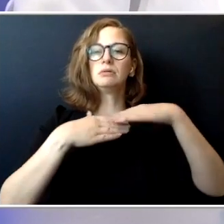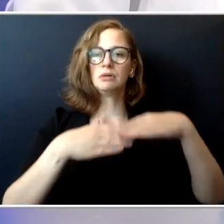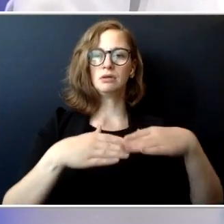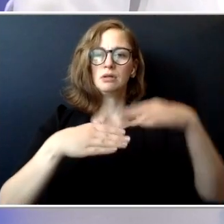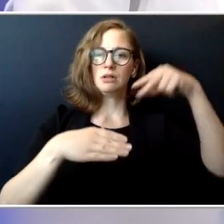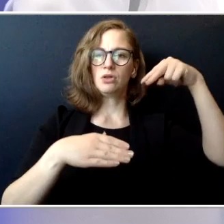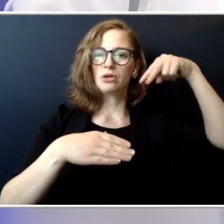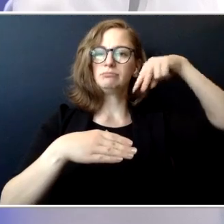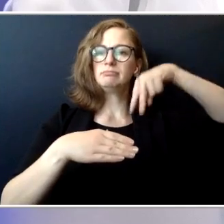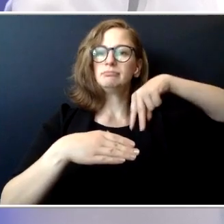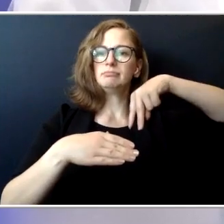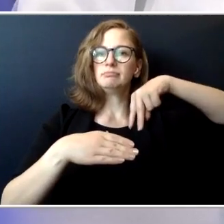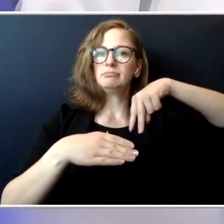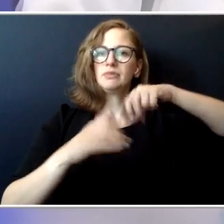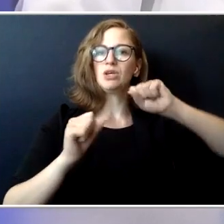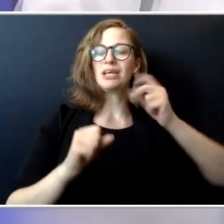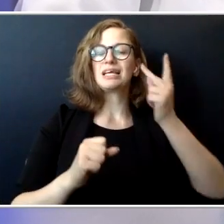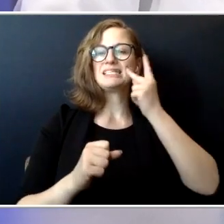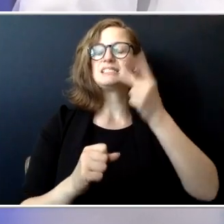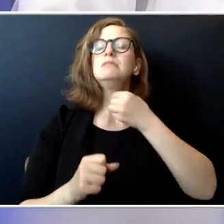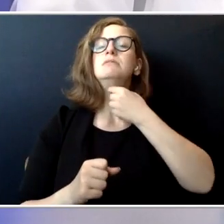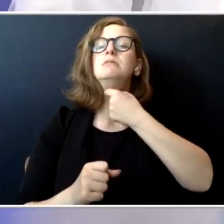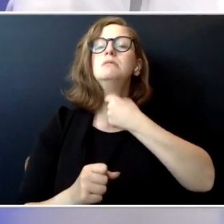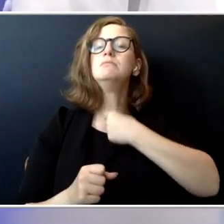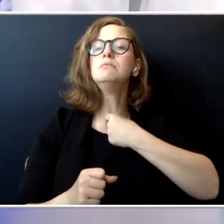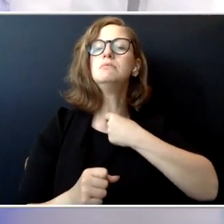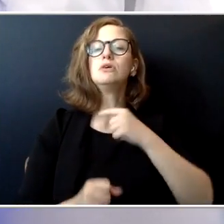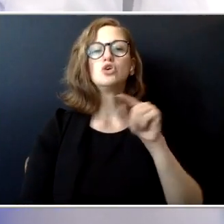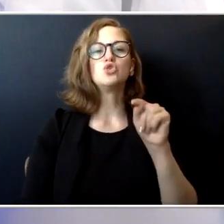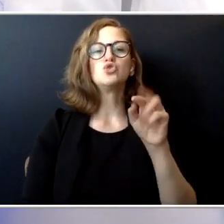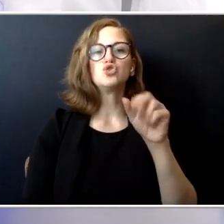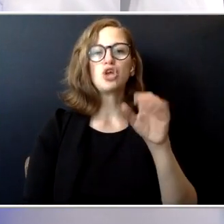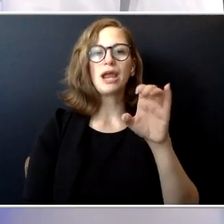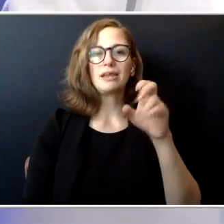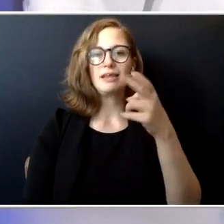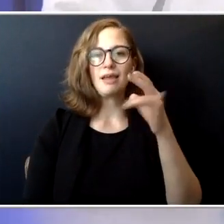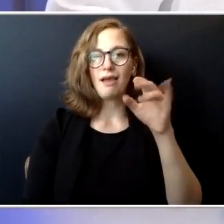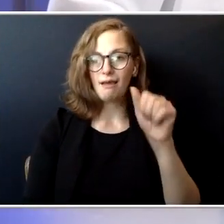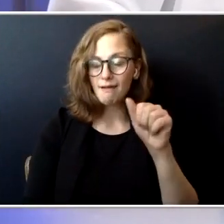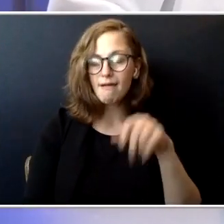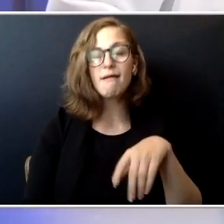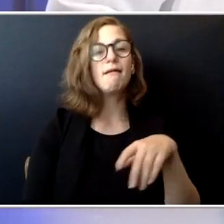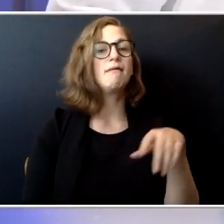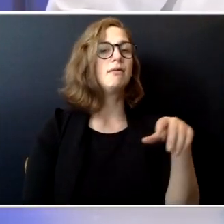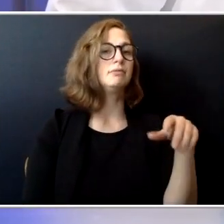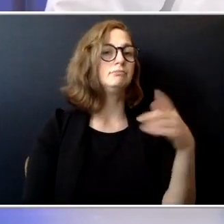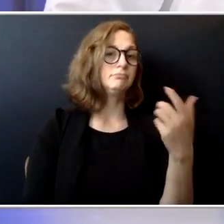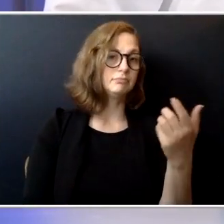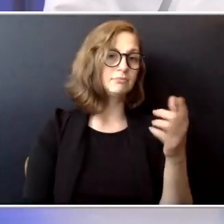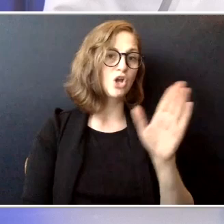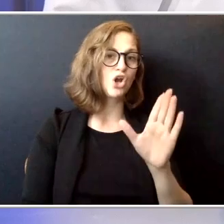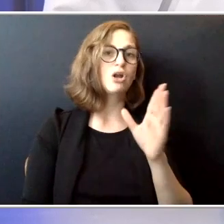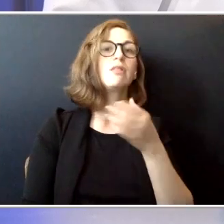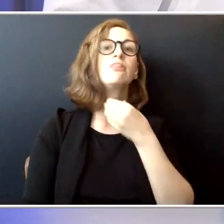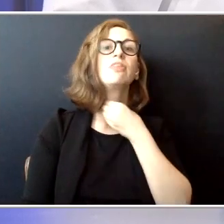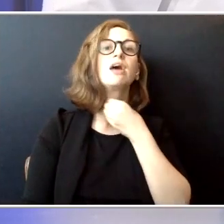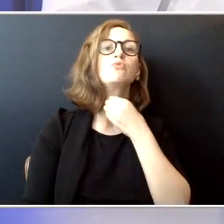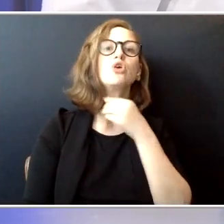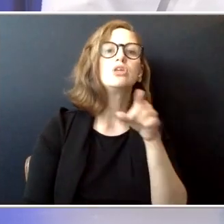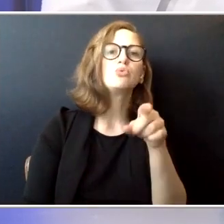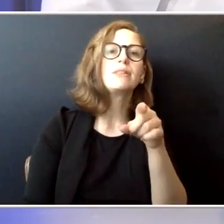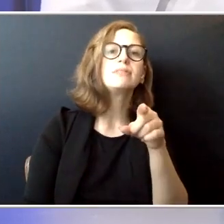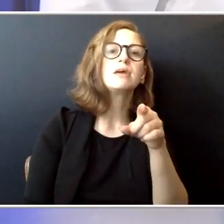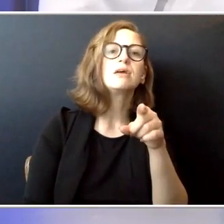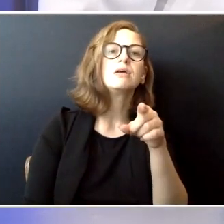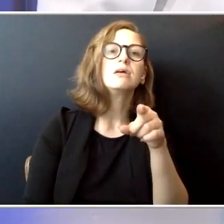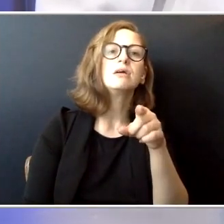see her trachea in the middle there and the esophagus off to the left side. Her thyroid gland is right here, and behind it there's a